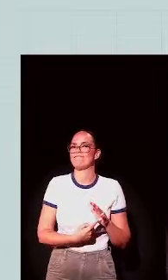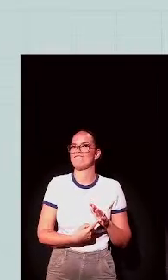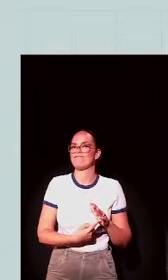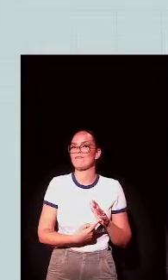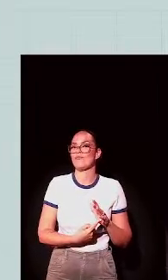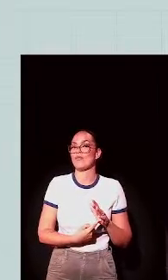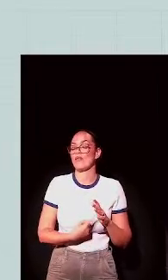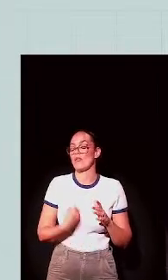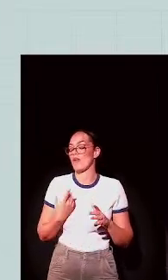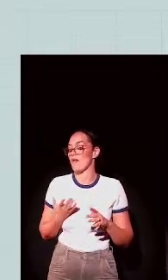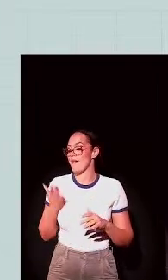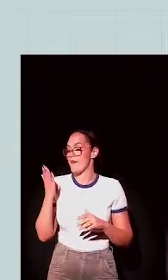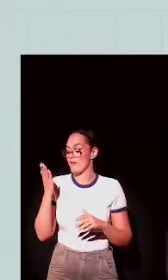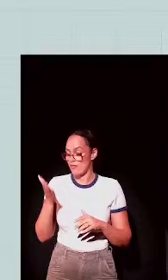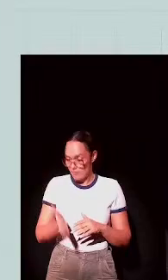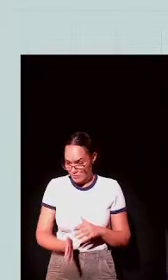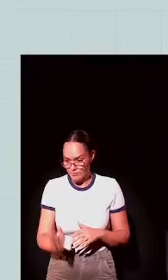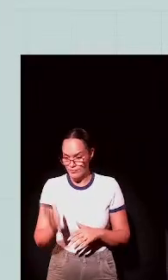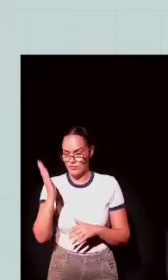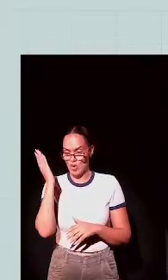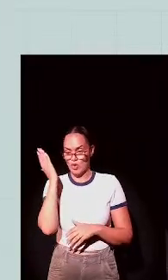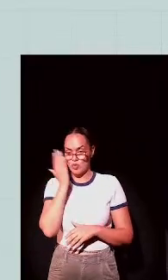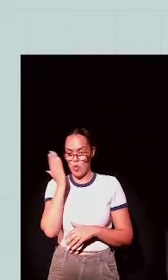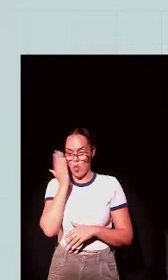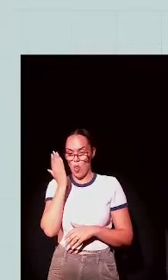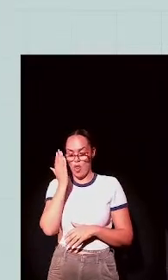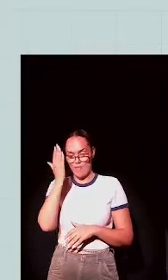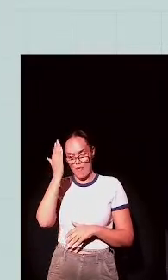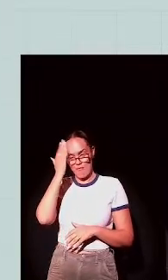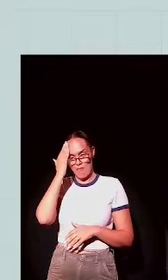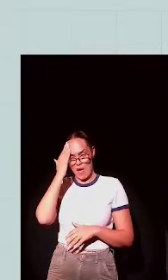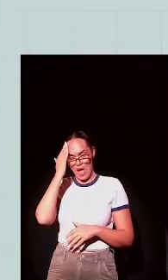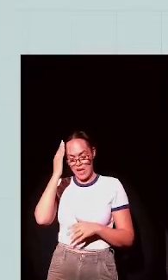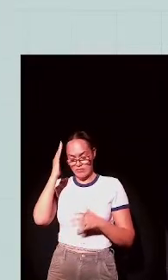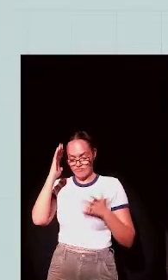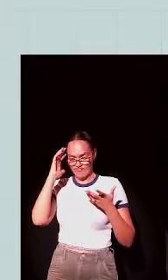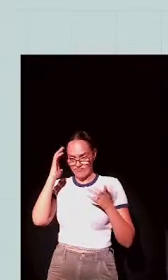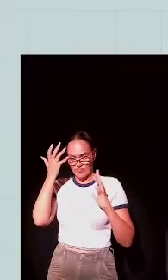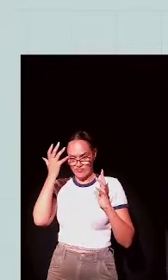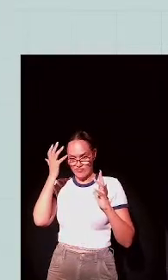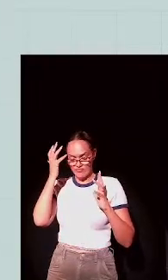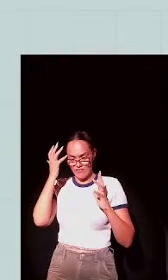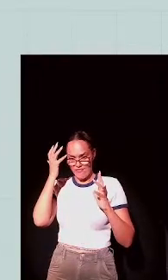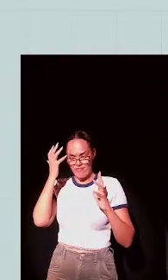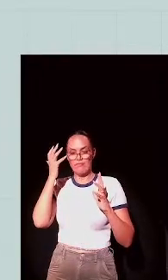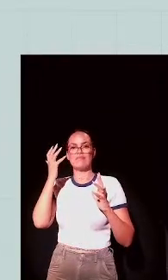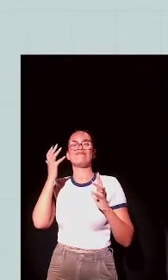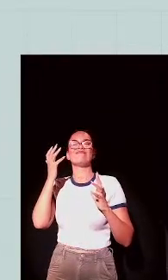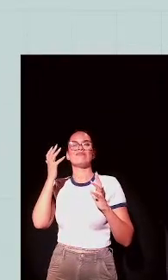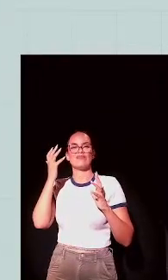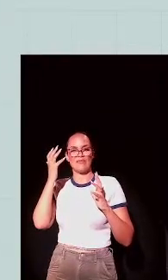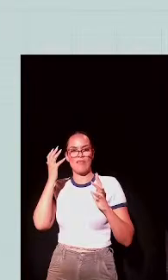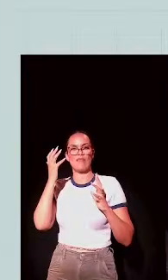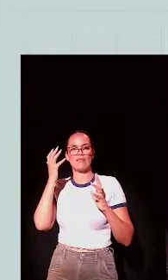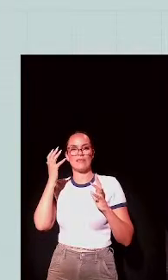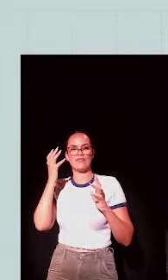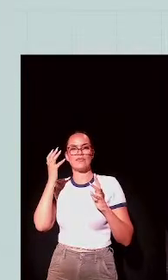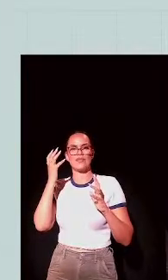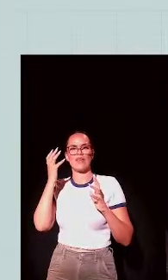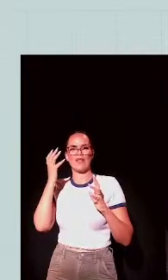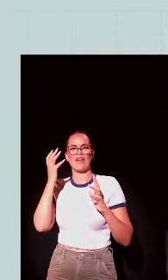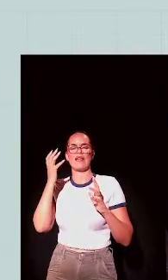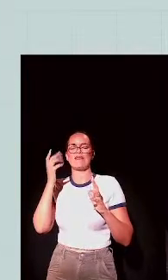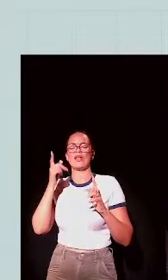that school broke me psychologically. And I've been trying to kind of claw my way